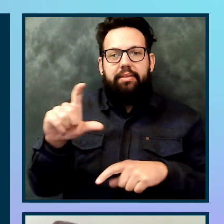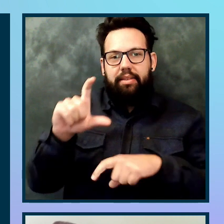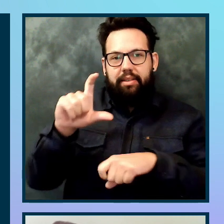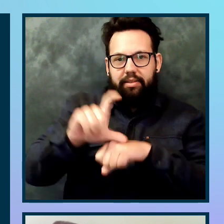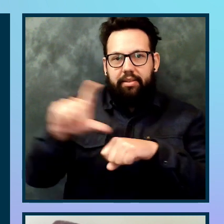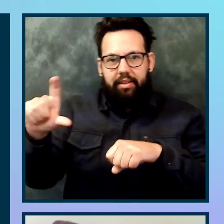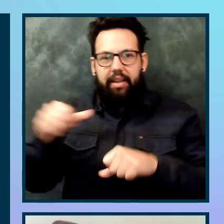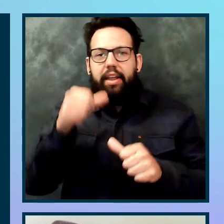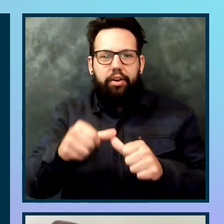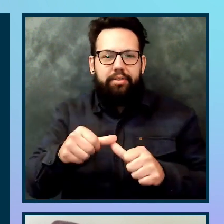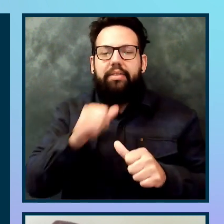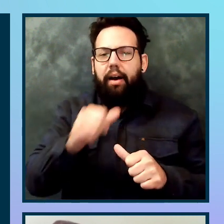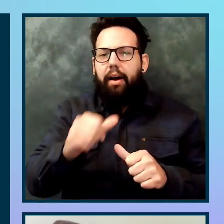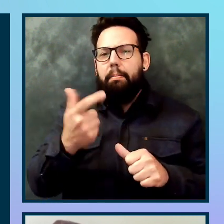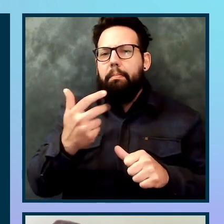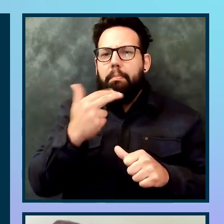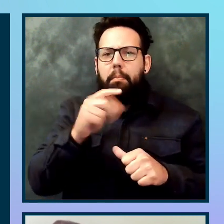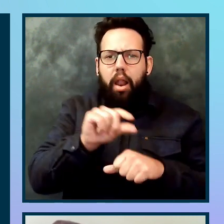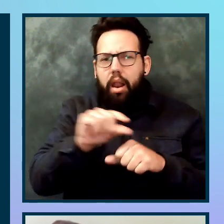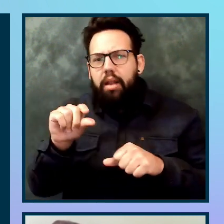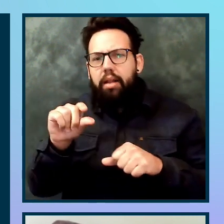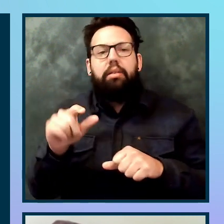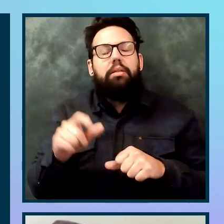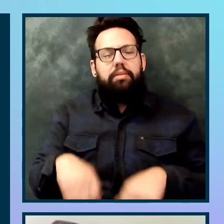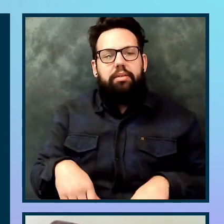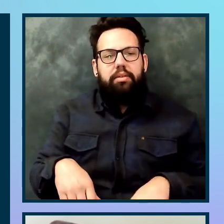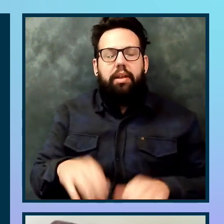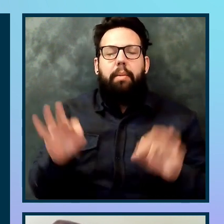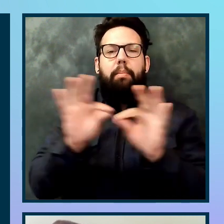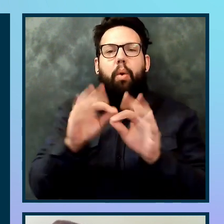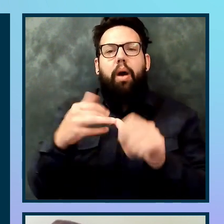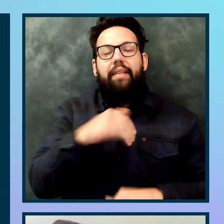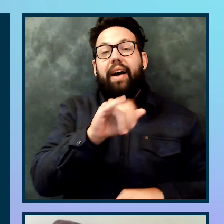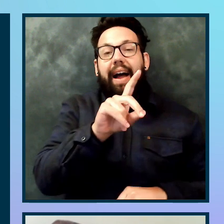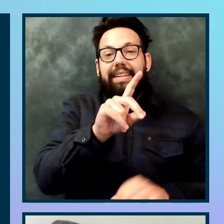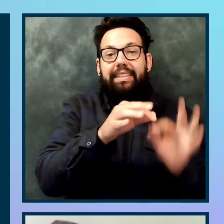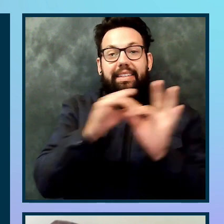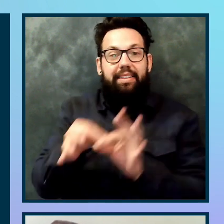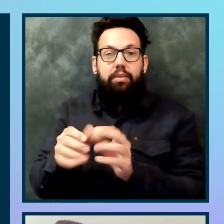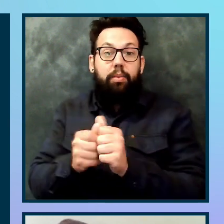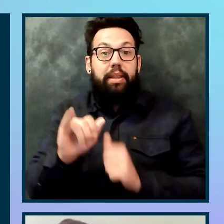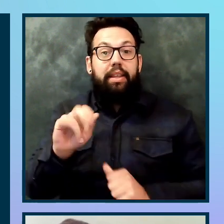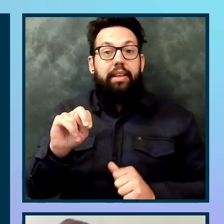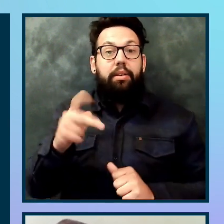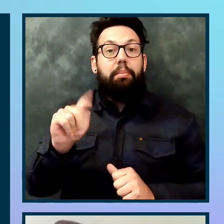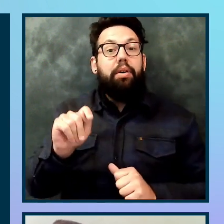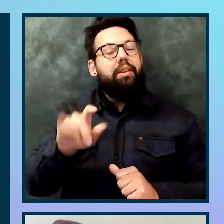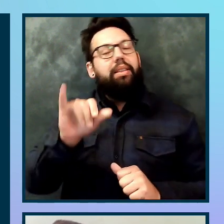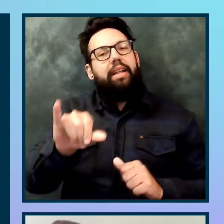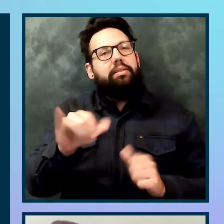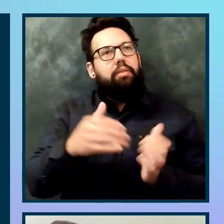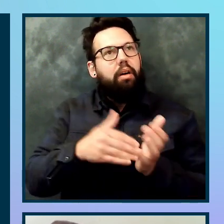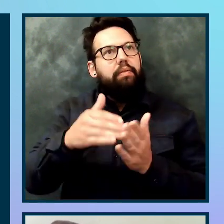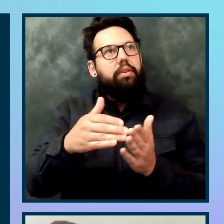the important part here that we need to do for accessibility is to have an ID associated with the input This is something that we oftentimes